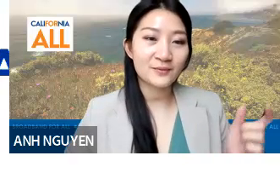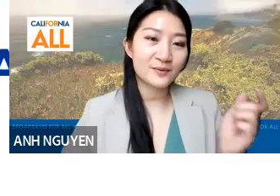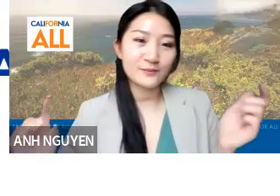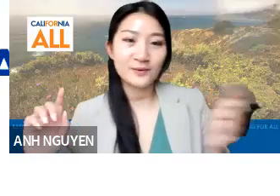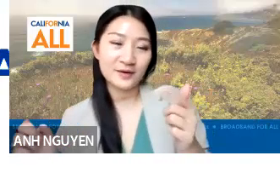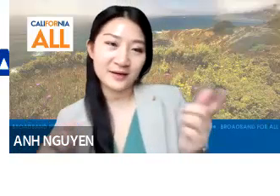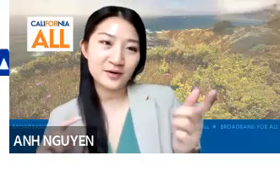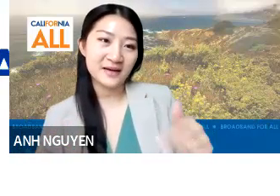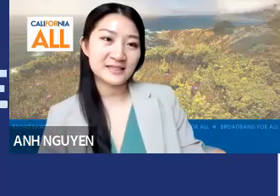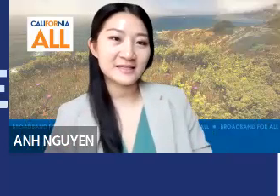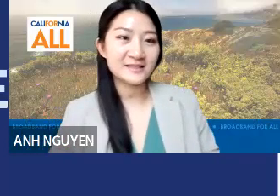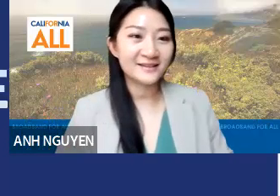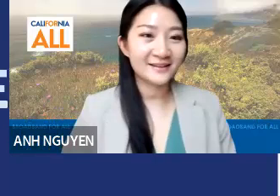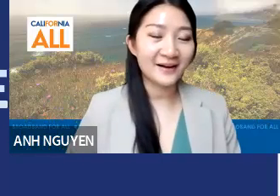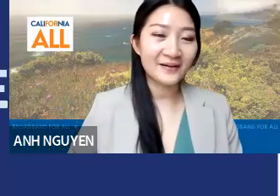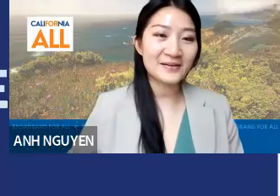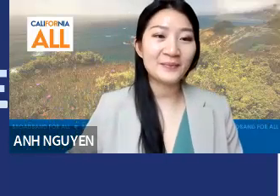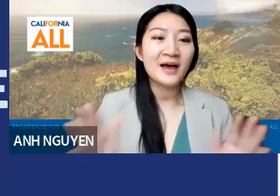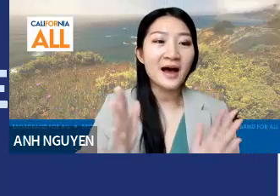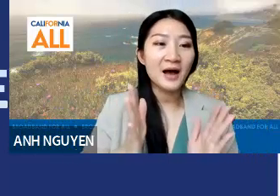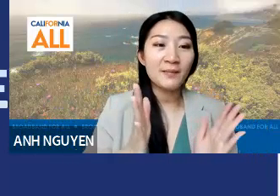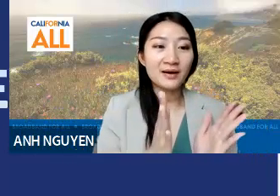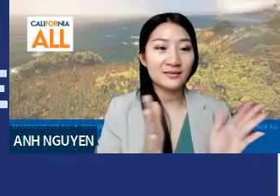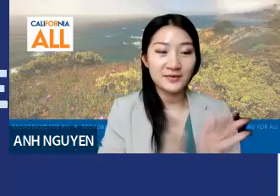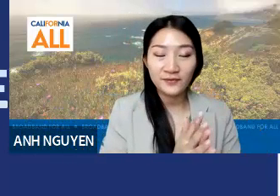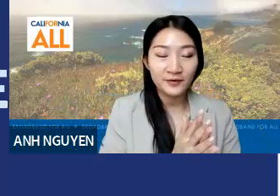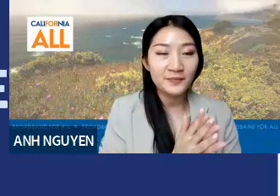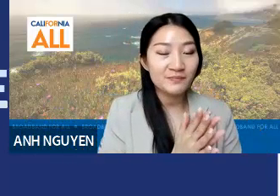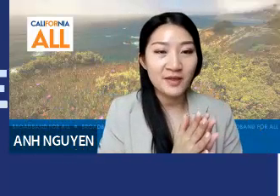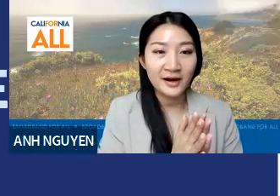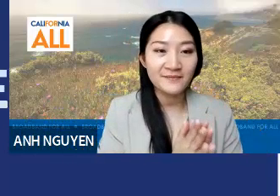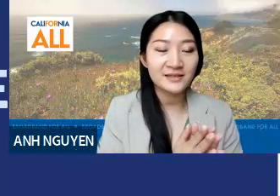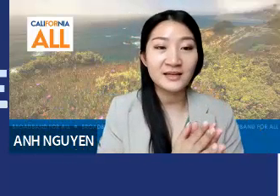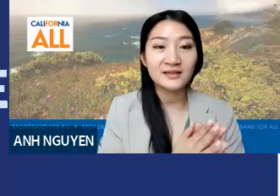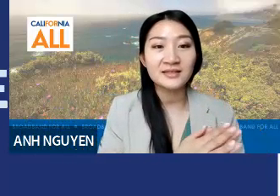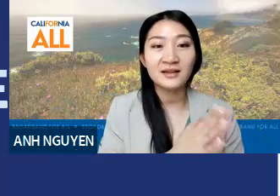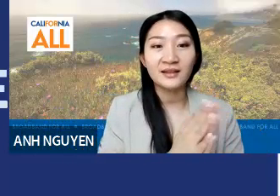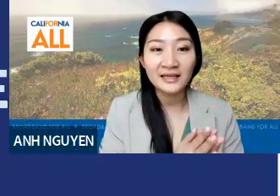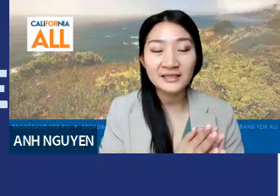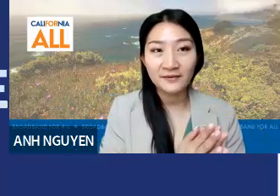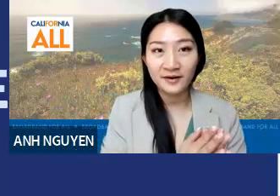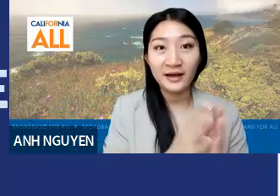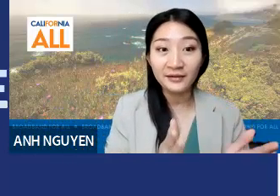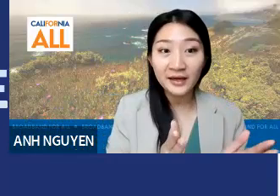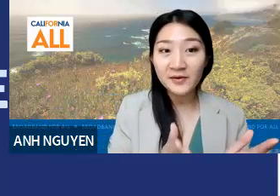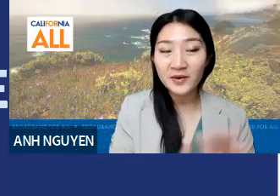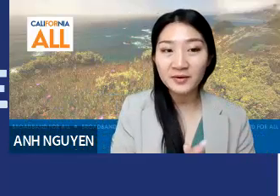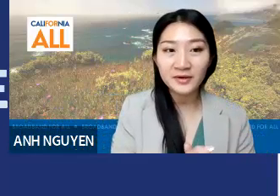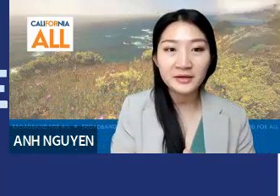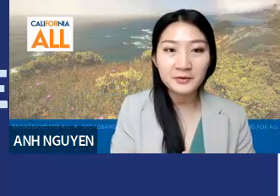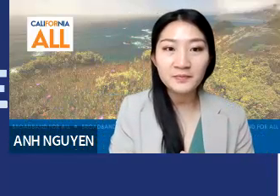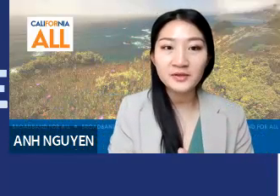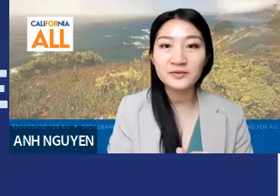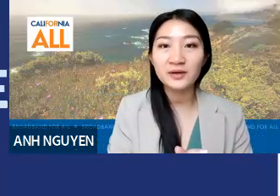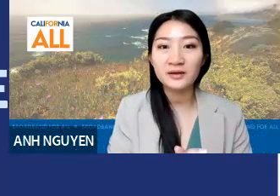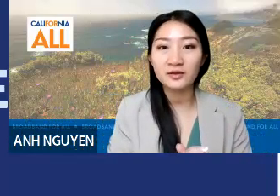One more, and then we'll come back to this. Awesome. You've heard that I've been saying this is the last of our health outcome area